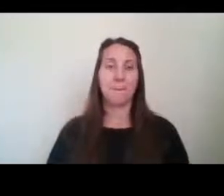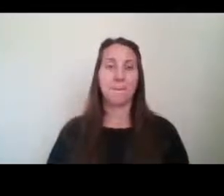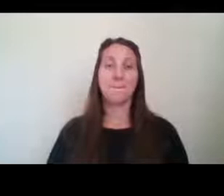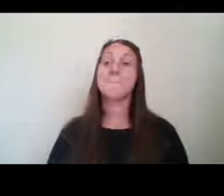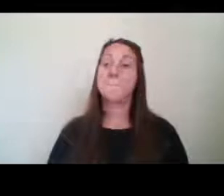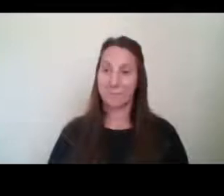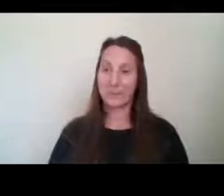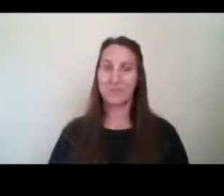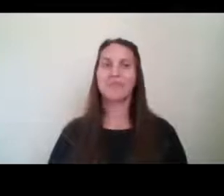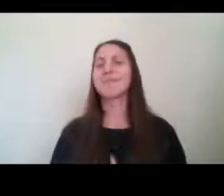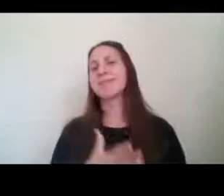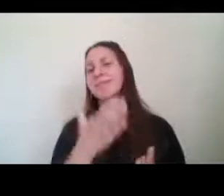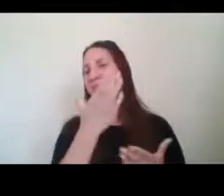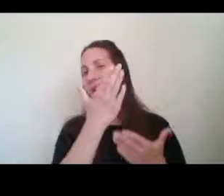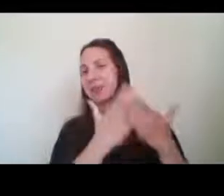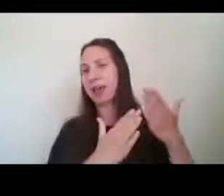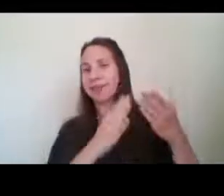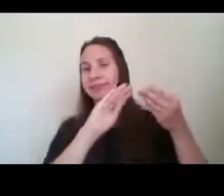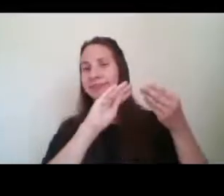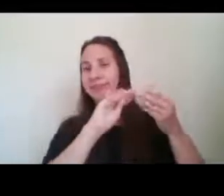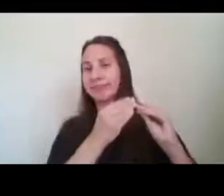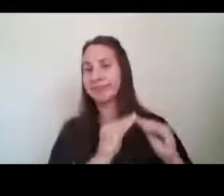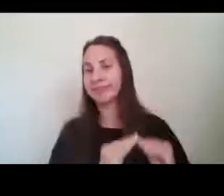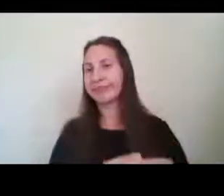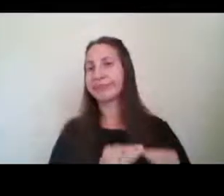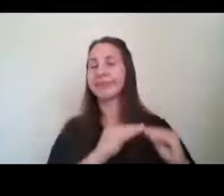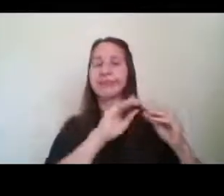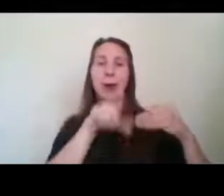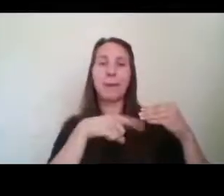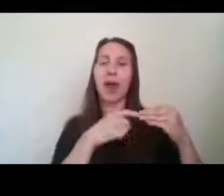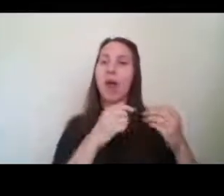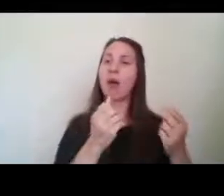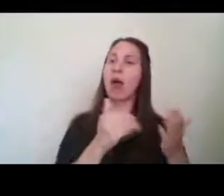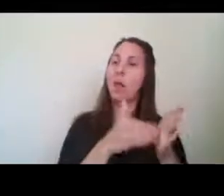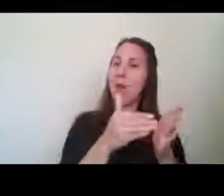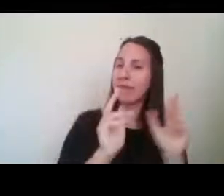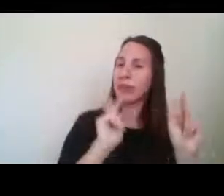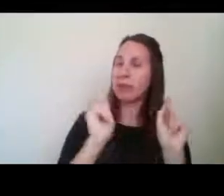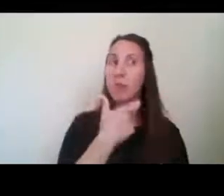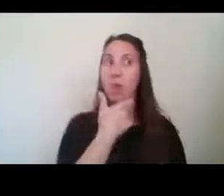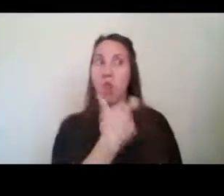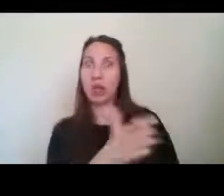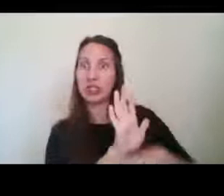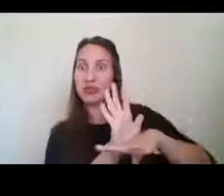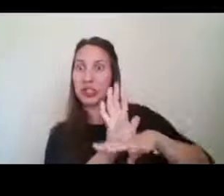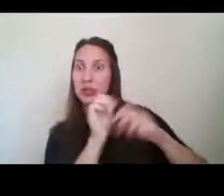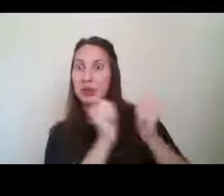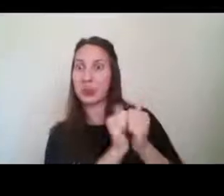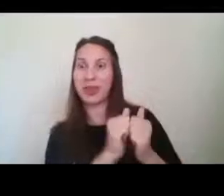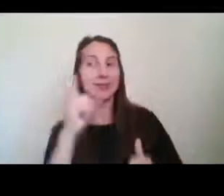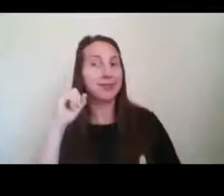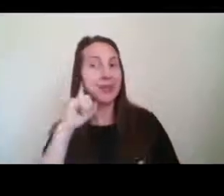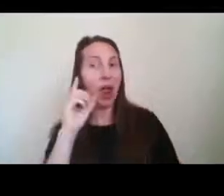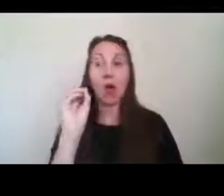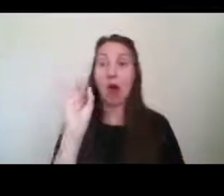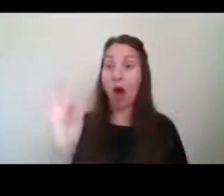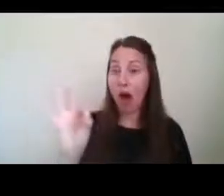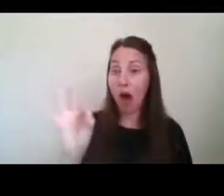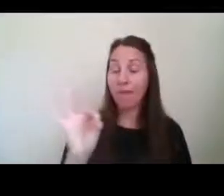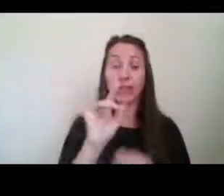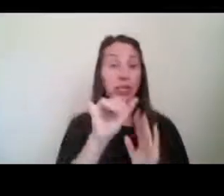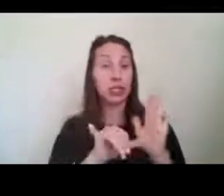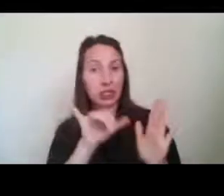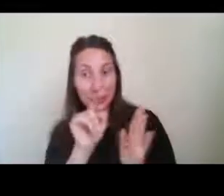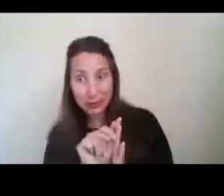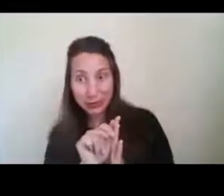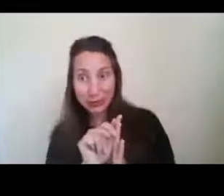are some stats about how much people watch videos with sound off and all of those different things. YouTube, which are really